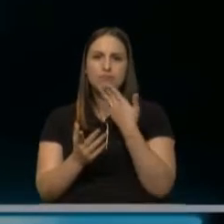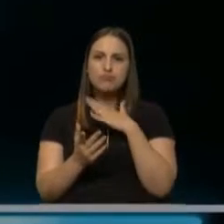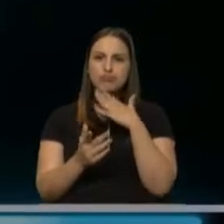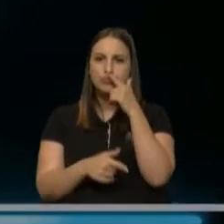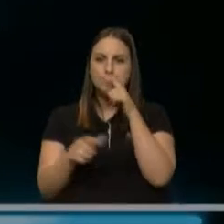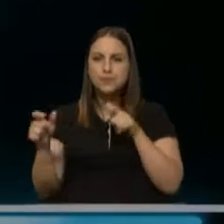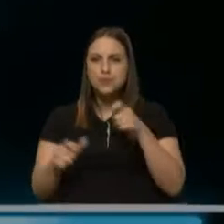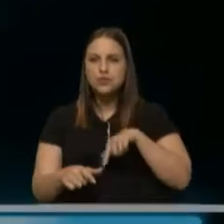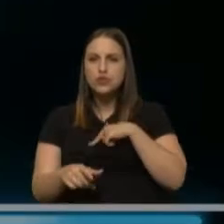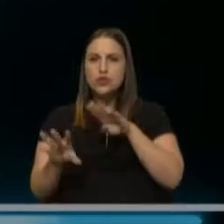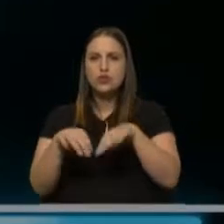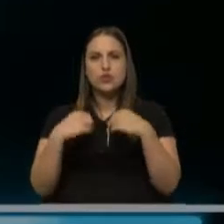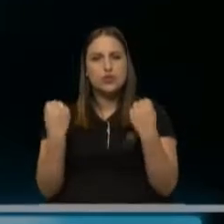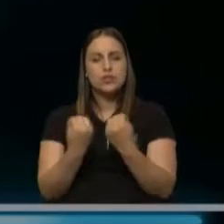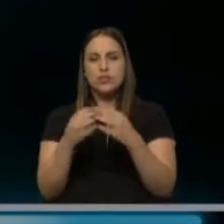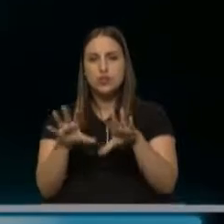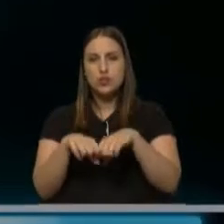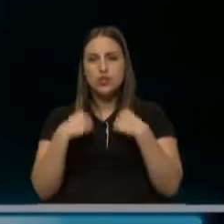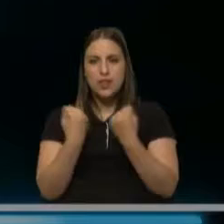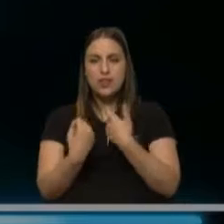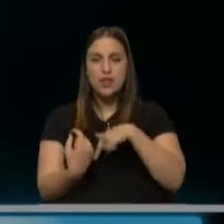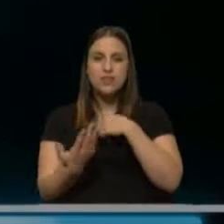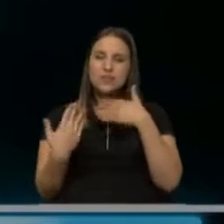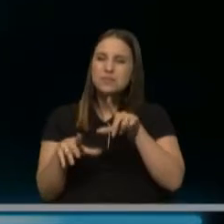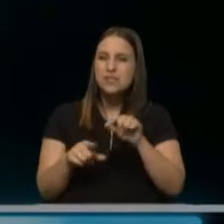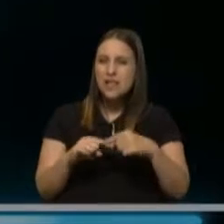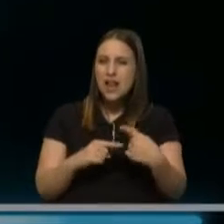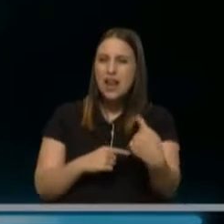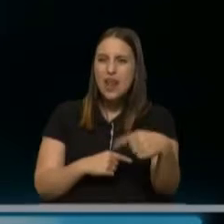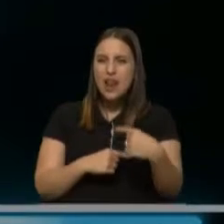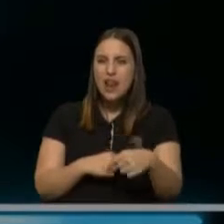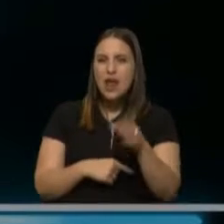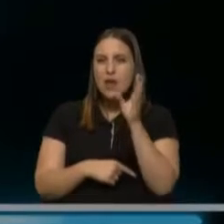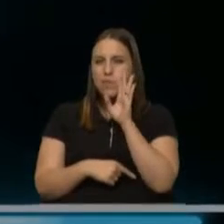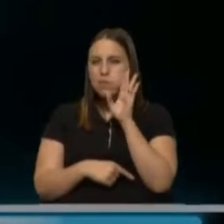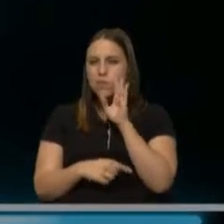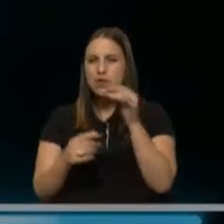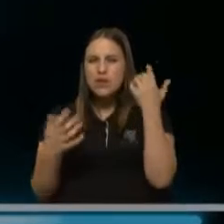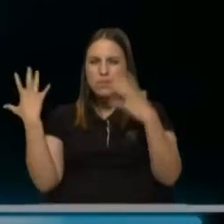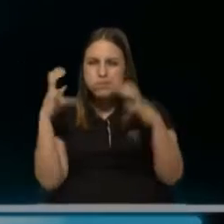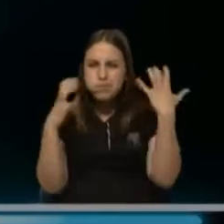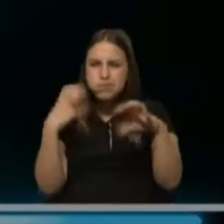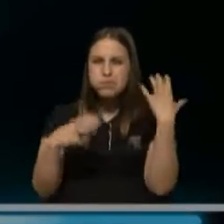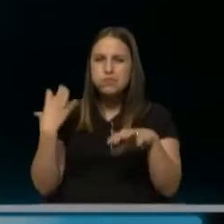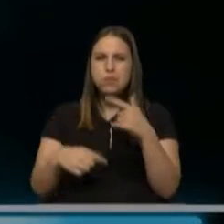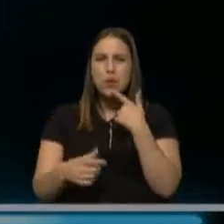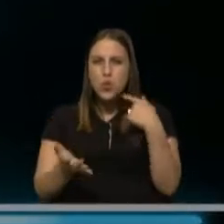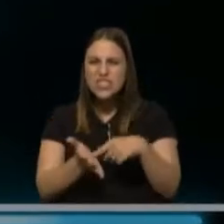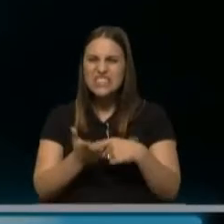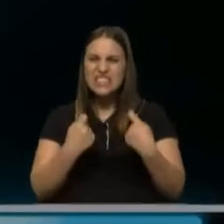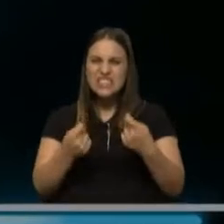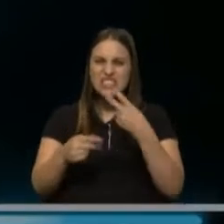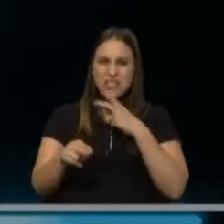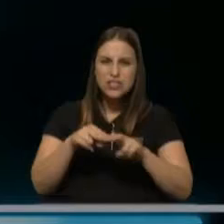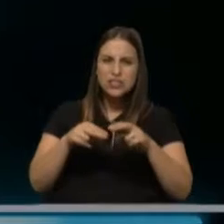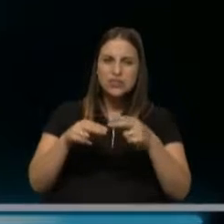our societies, but also brings some consequences. The pollution, the emission, the high demand of energy, and also